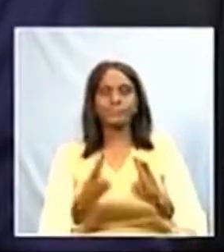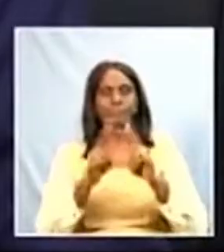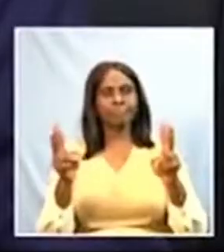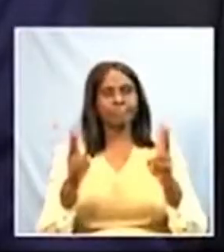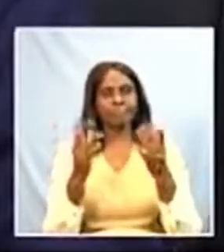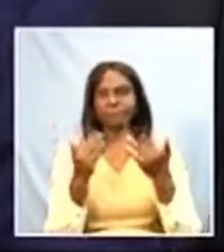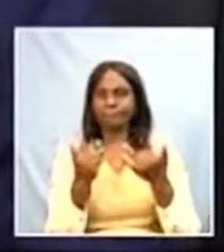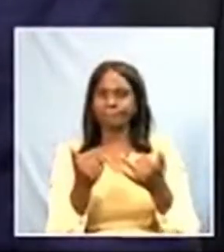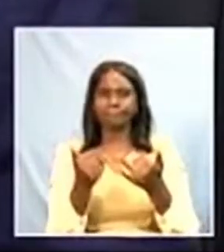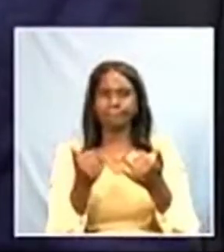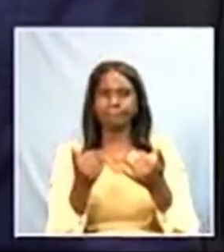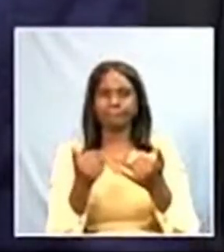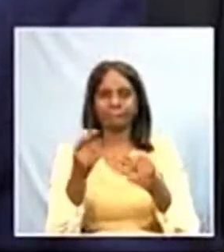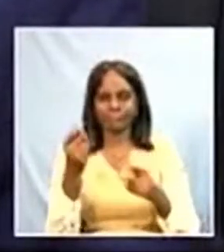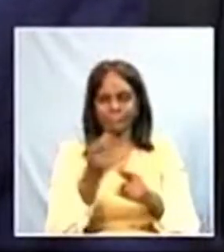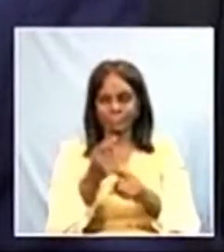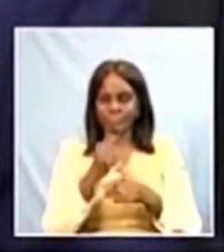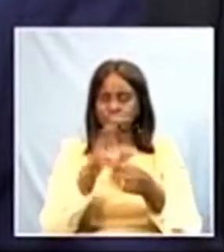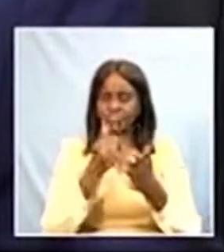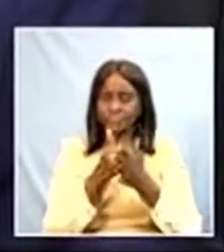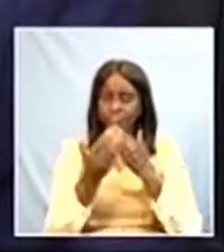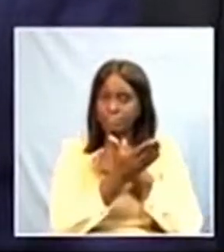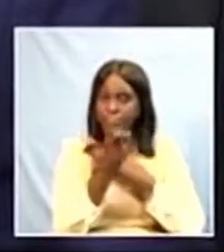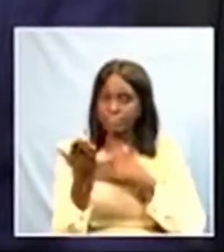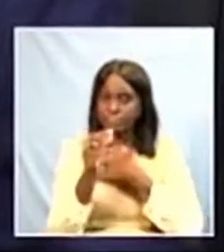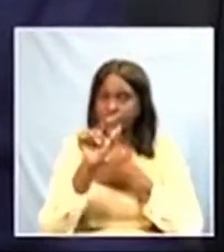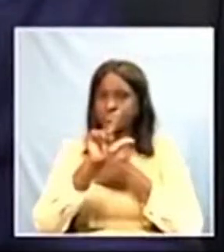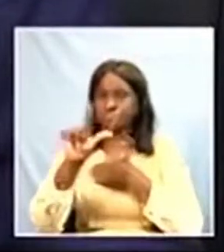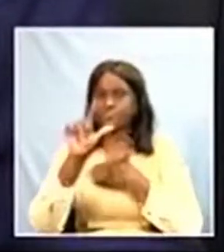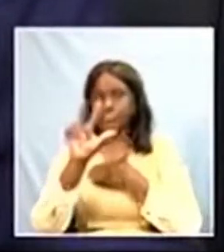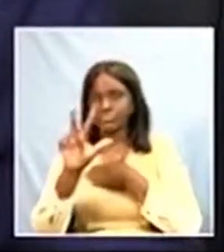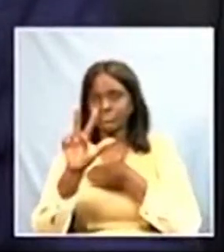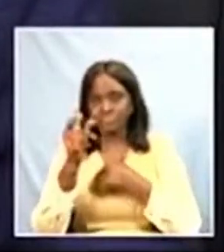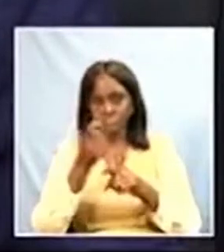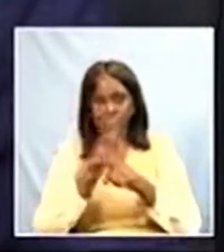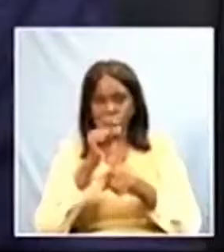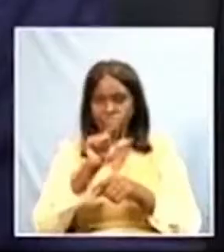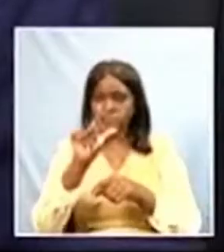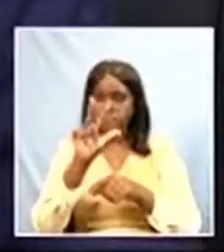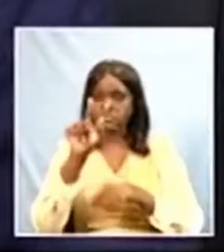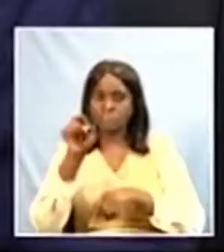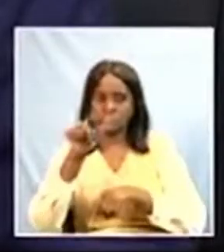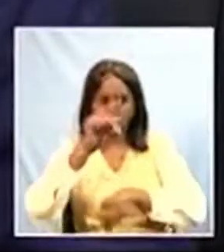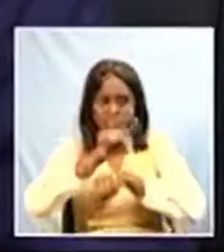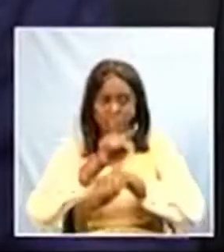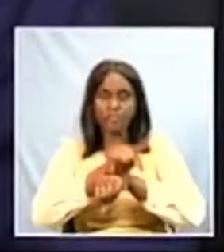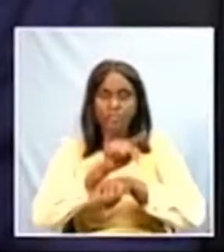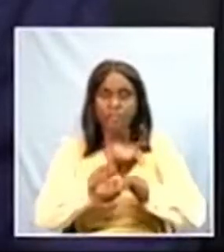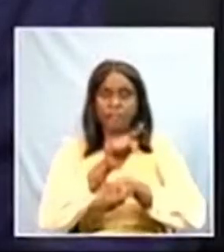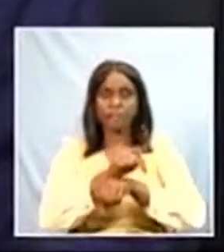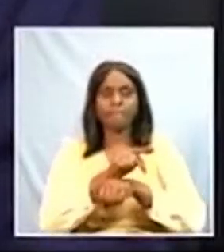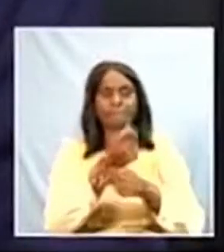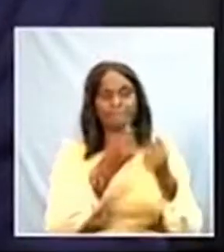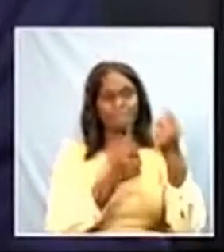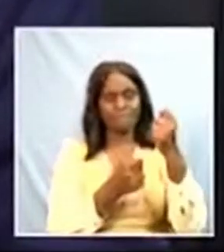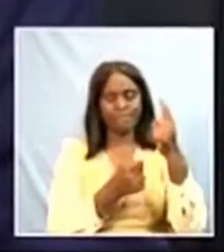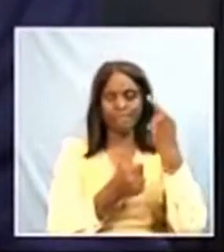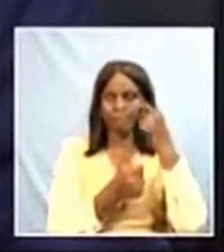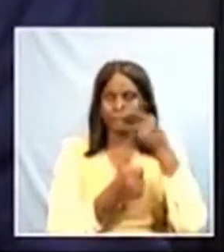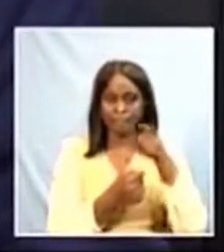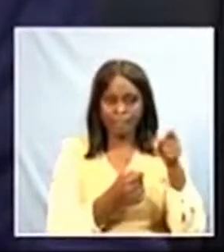So out of 23 projects, 11 of